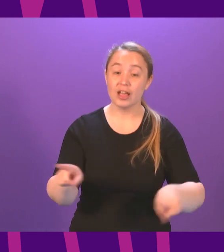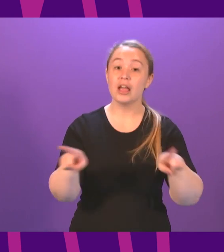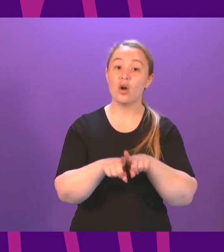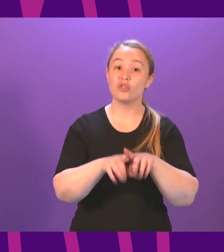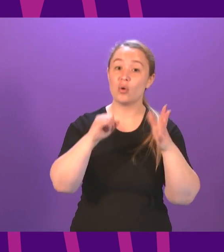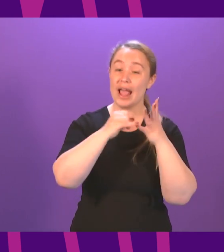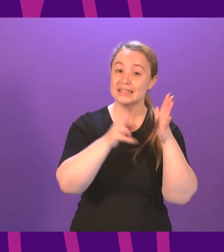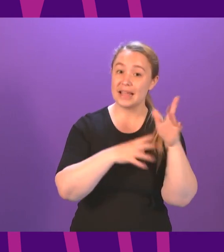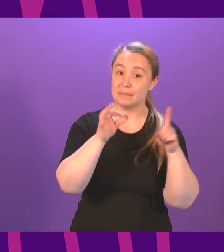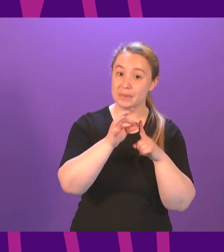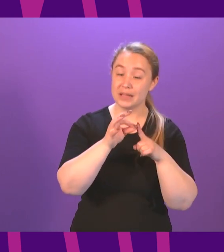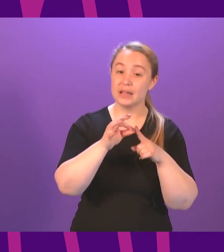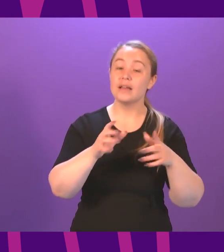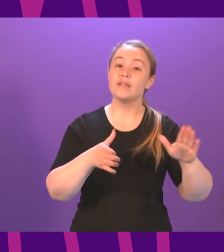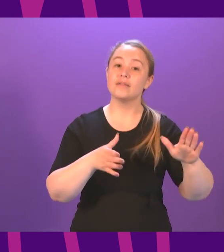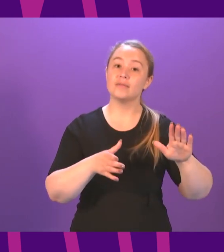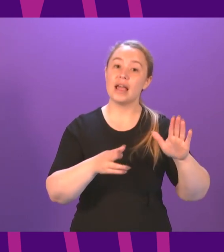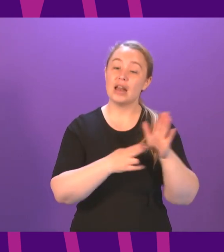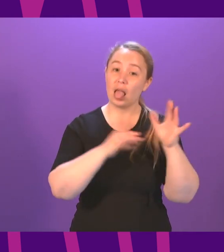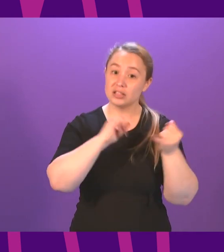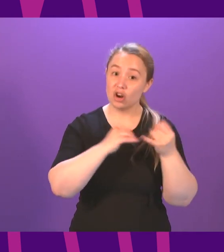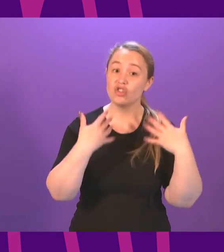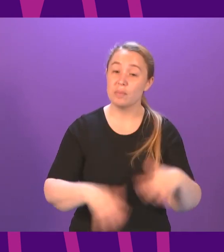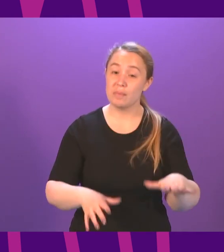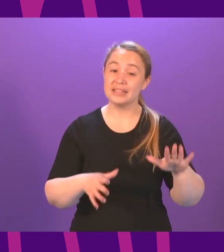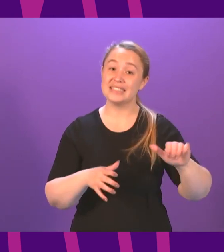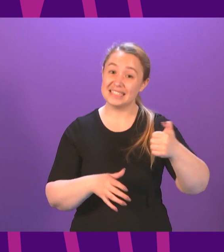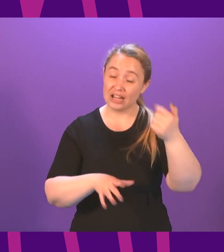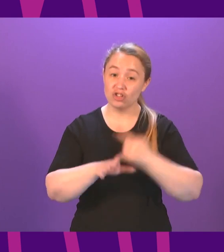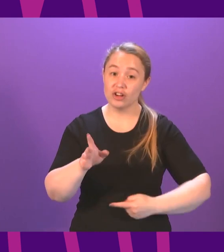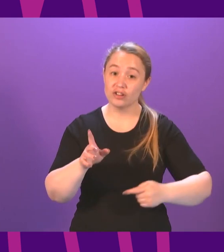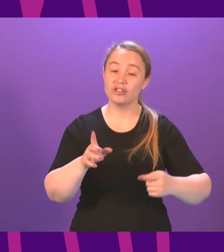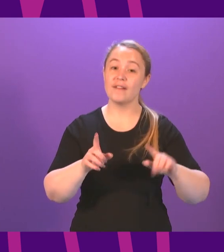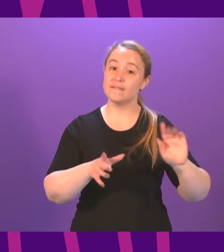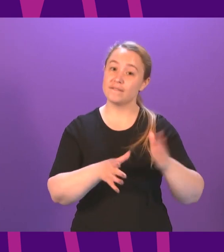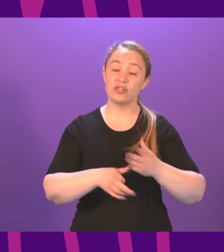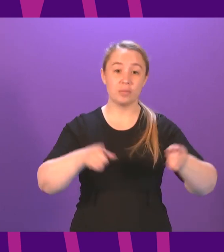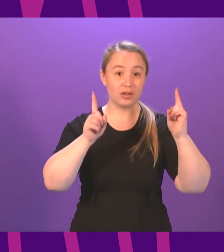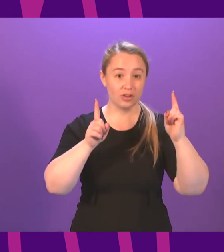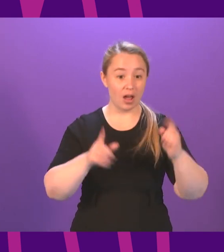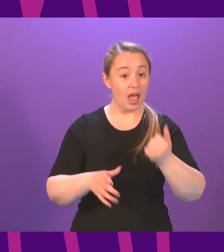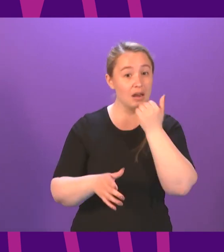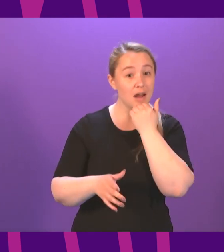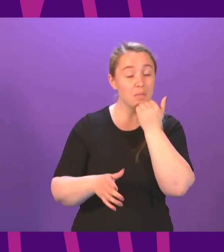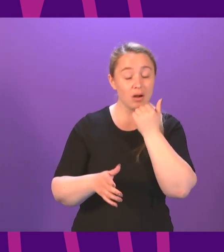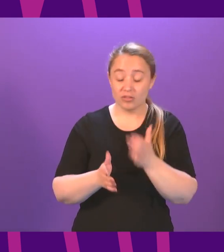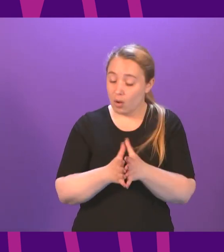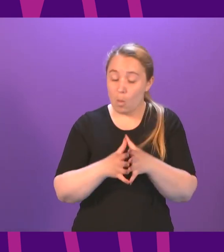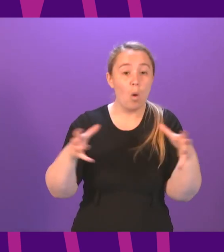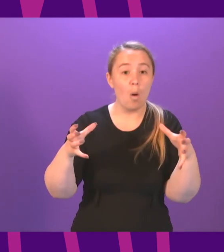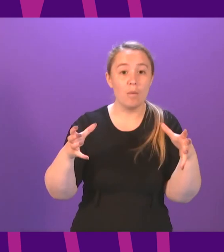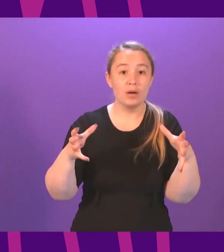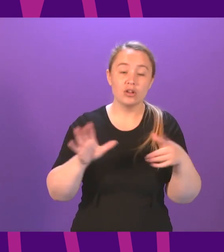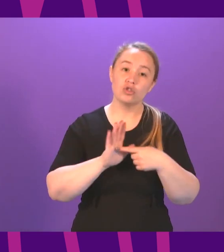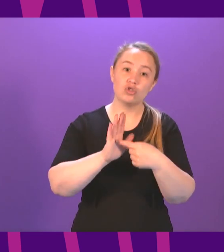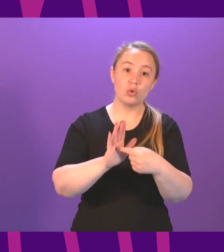herself first became First Minister. To be returned with the second highest tally of seats at any election since devolution demonstrates